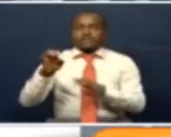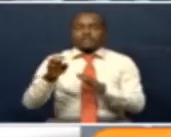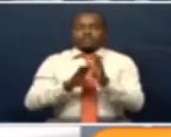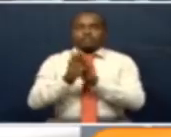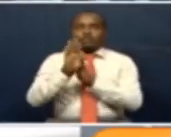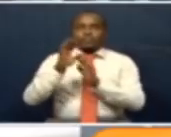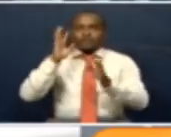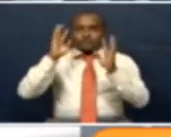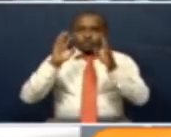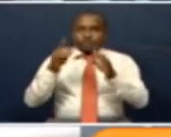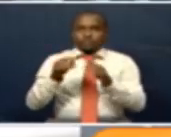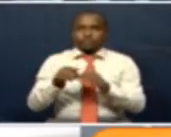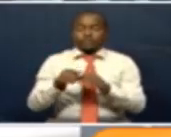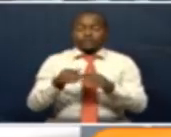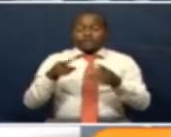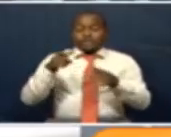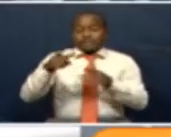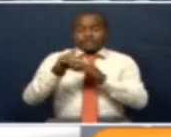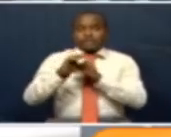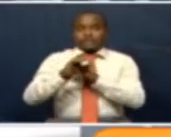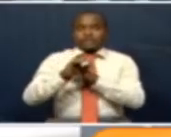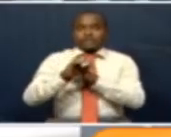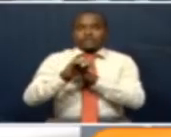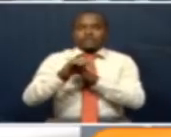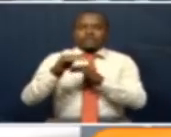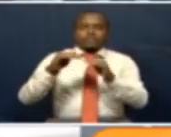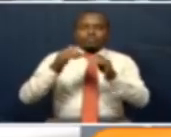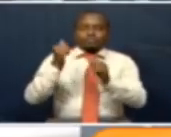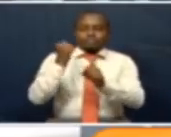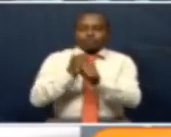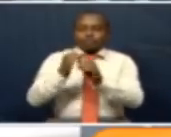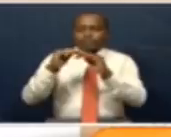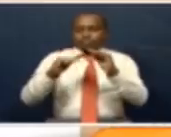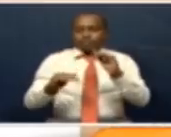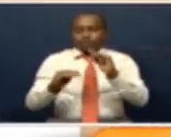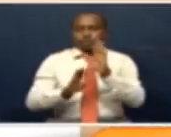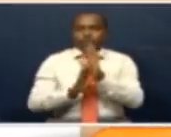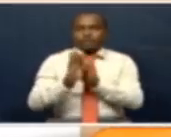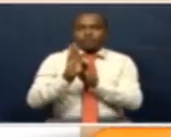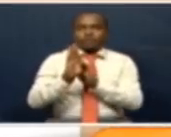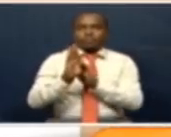marked as currently performing below Kenya's development indices.